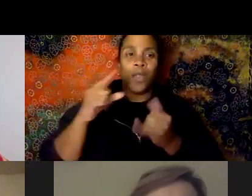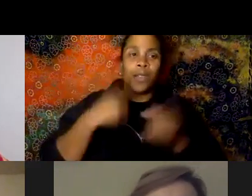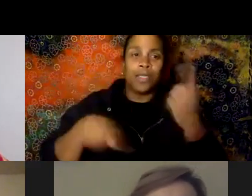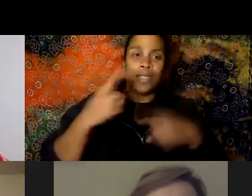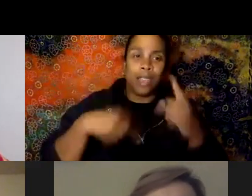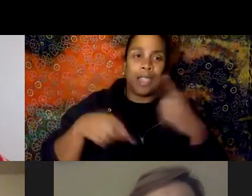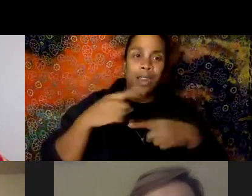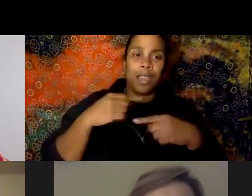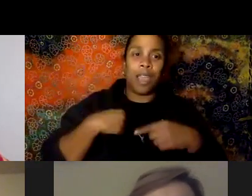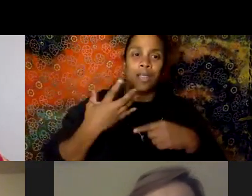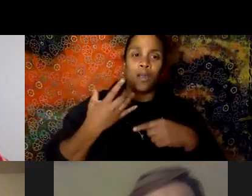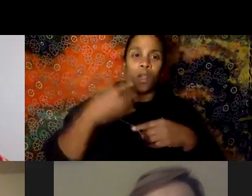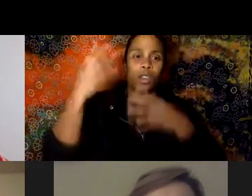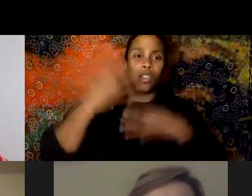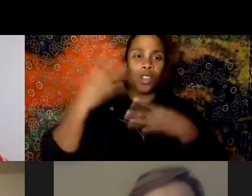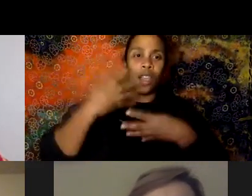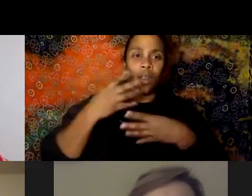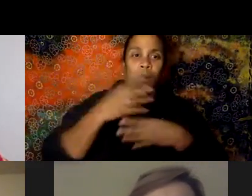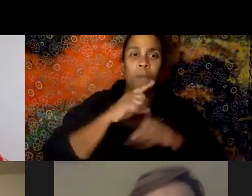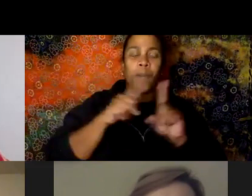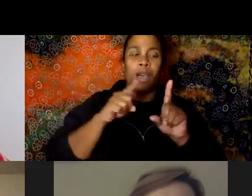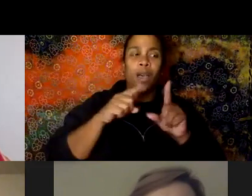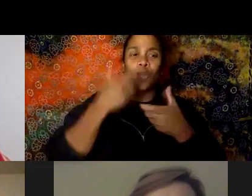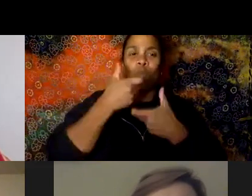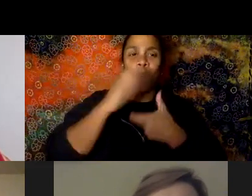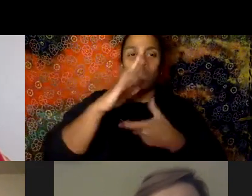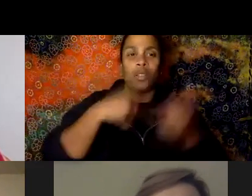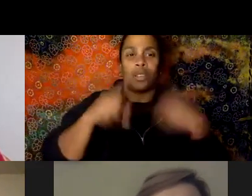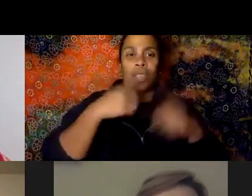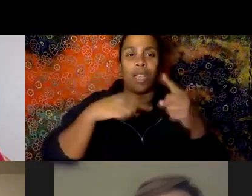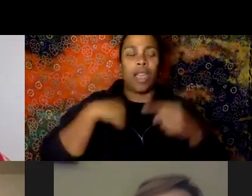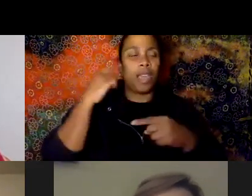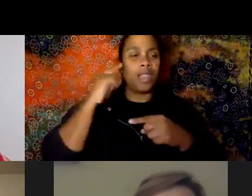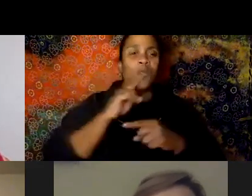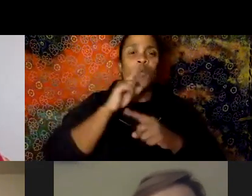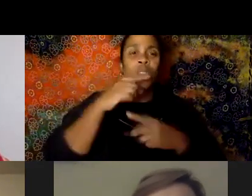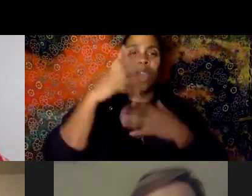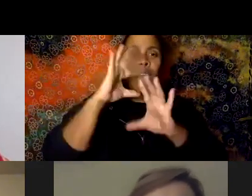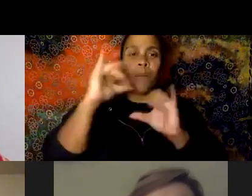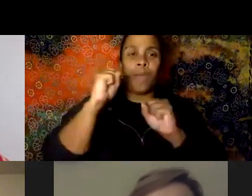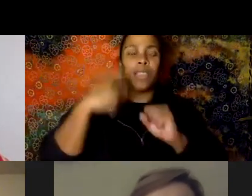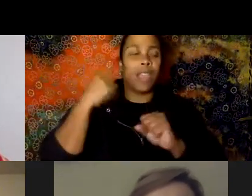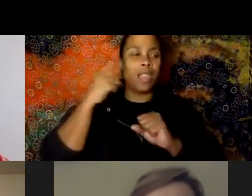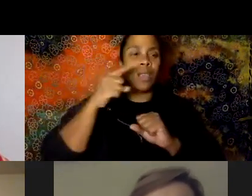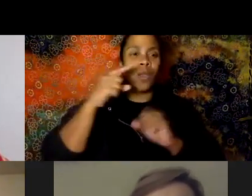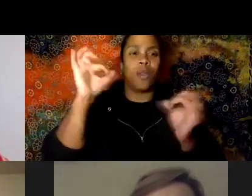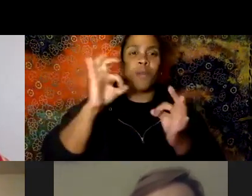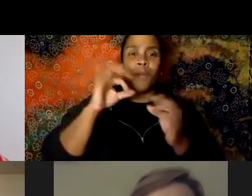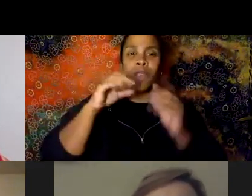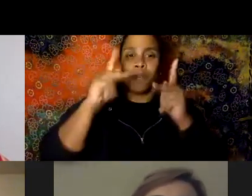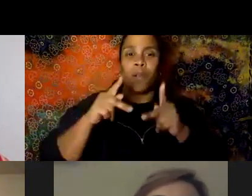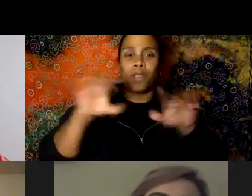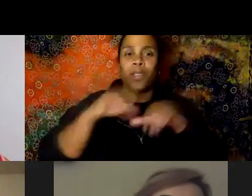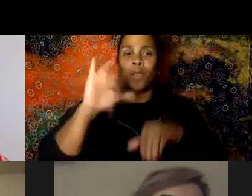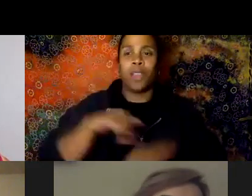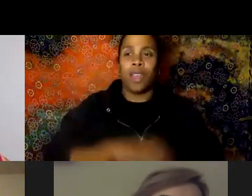do is like channel, but like watch what you're signing. And it's really amazing. And I just think you're the perfect person to do this. So that's all.